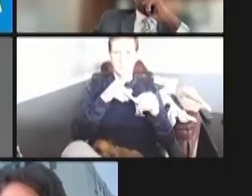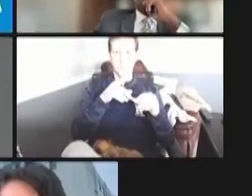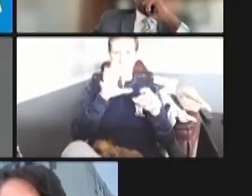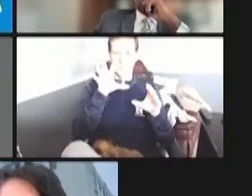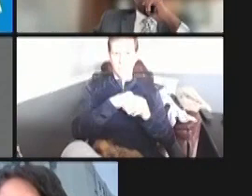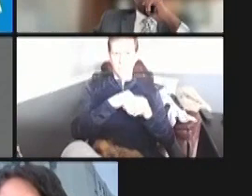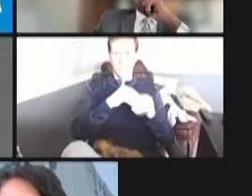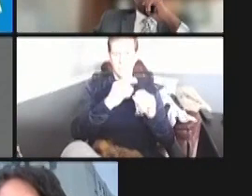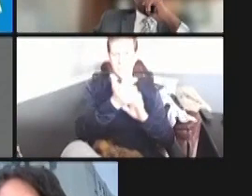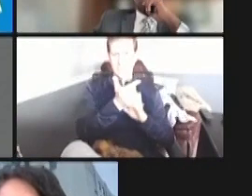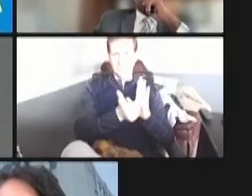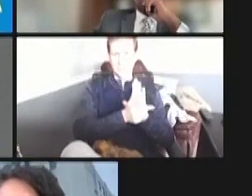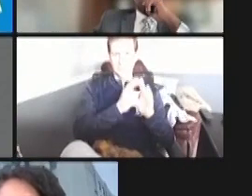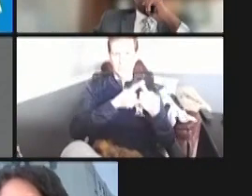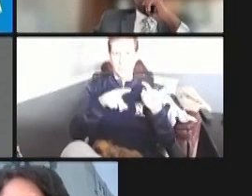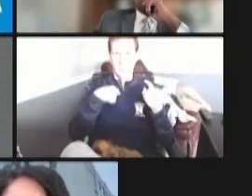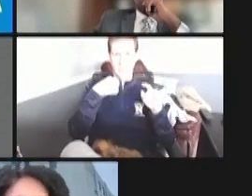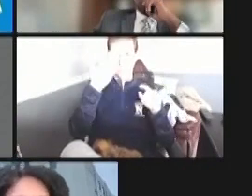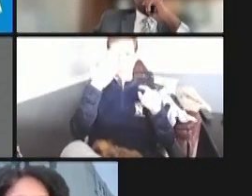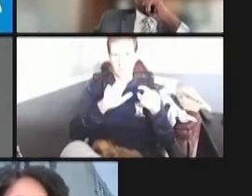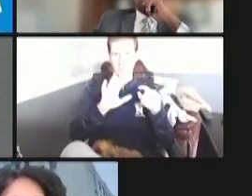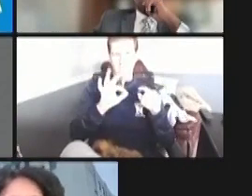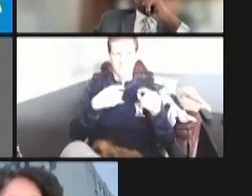the legislation, but I don't know if we need